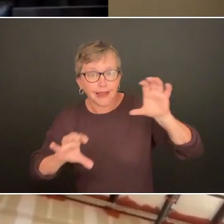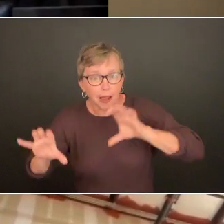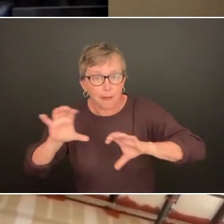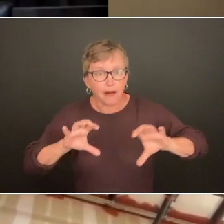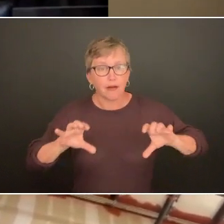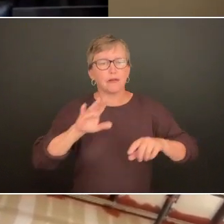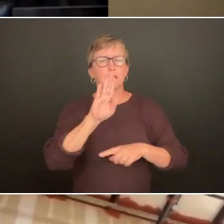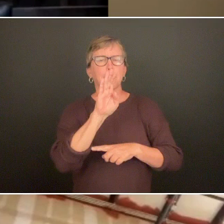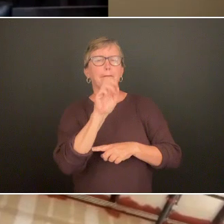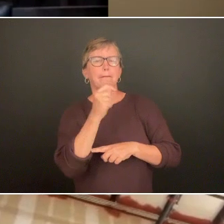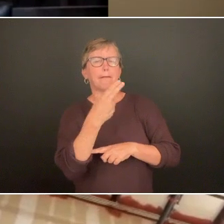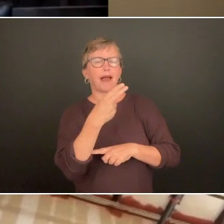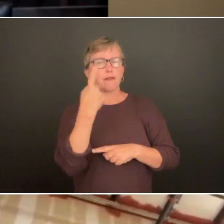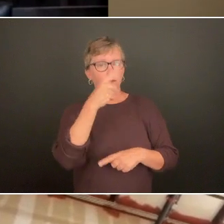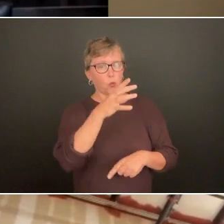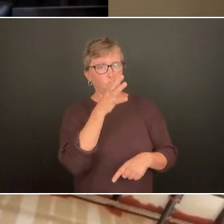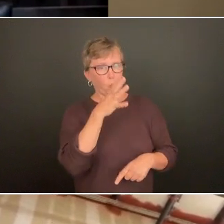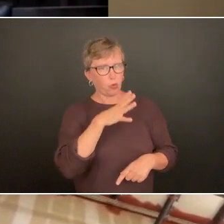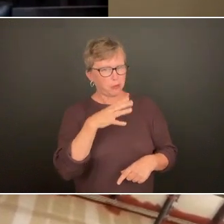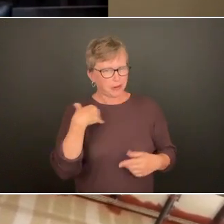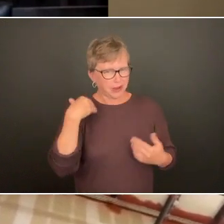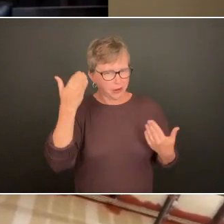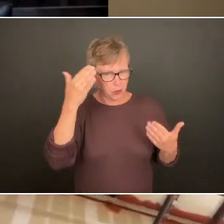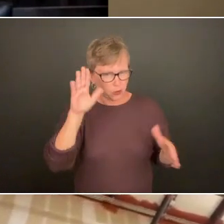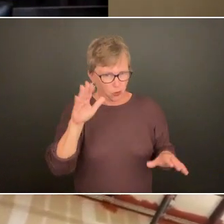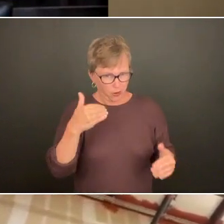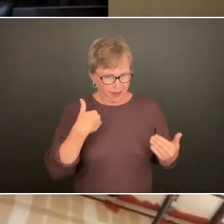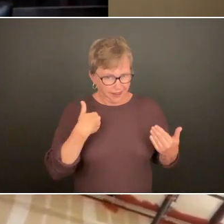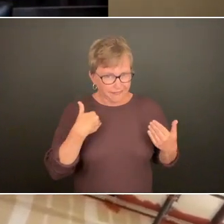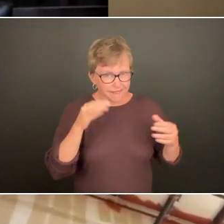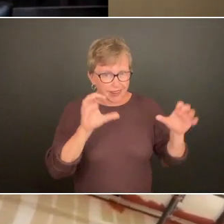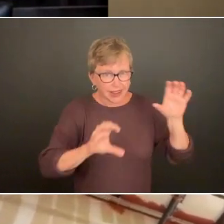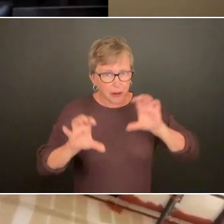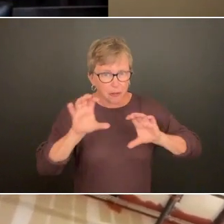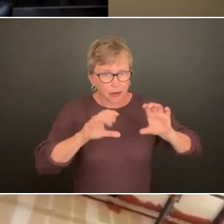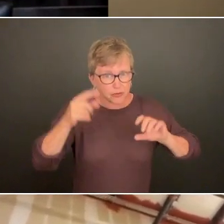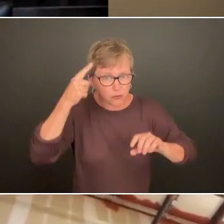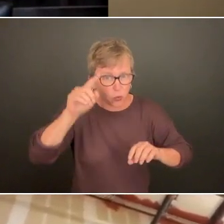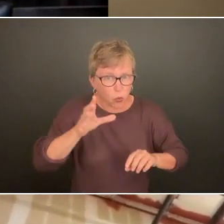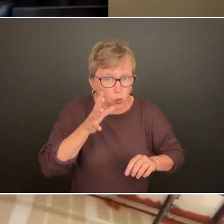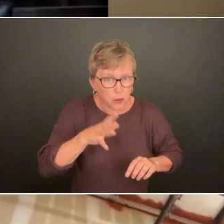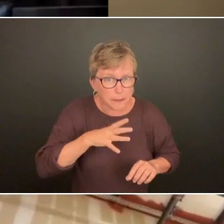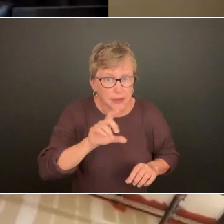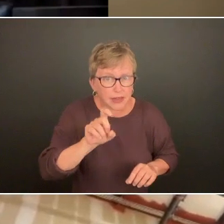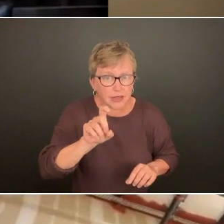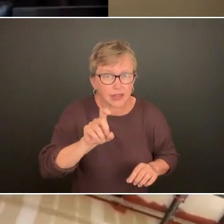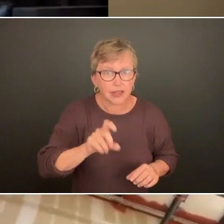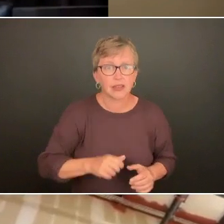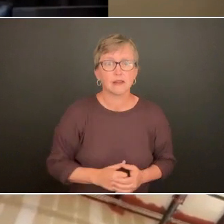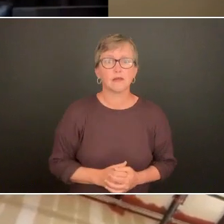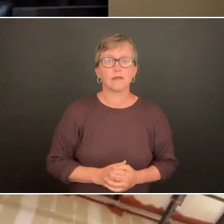chemicals. Beth, I'm not aware of any chemicals out there that's on your side right now, right? There's